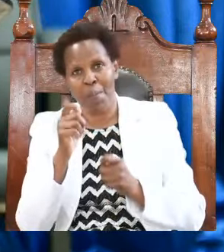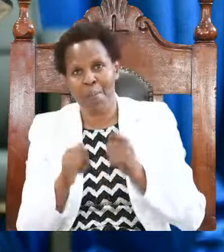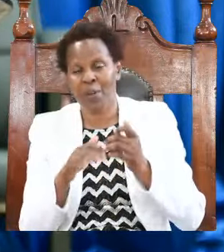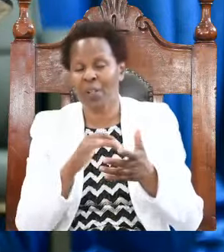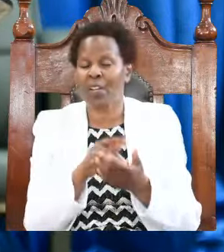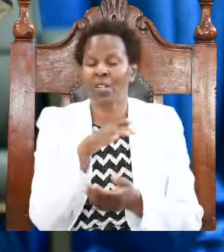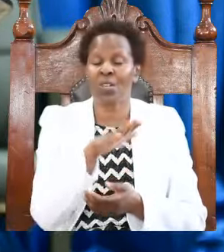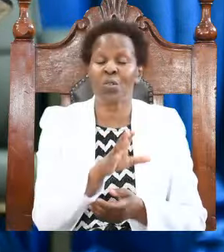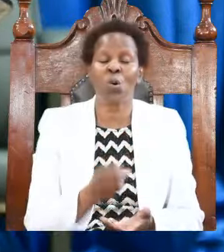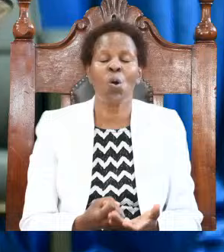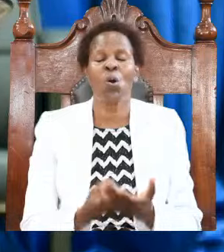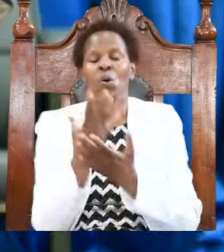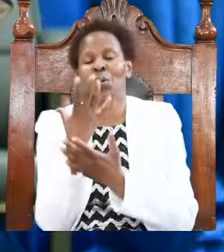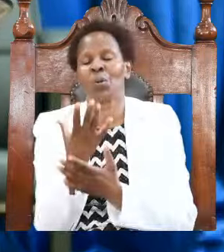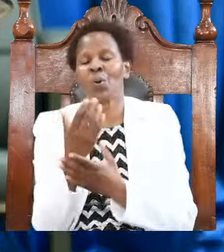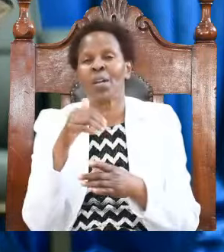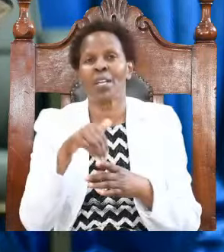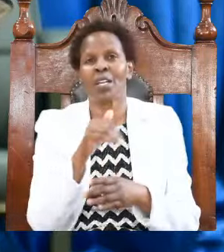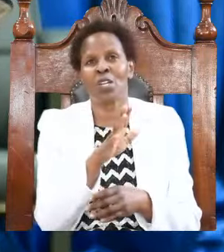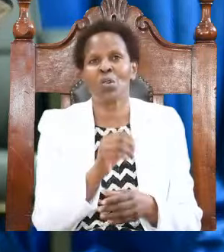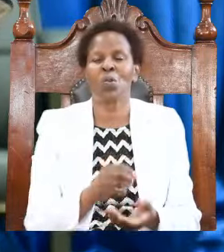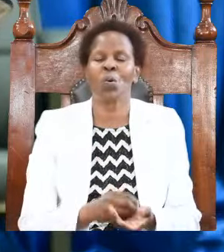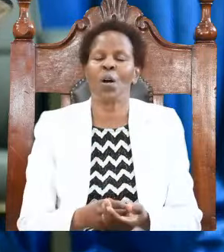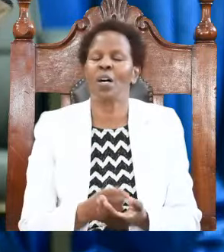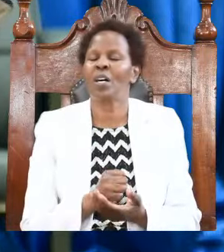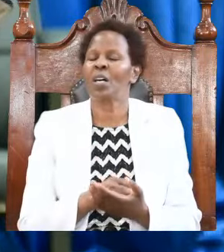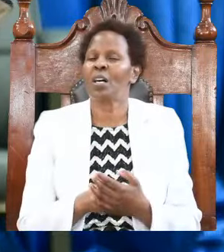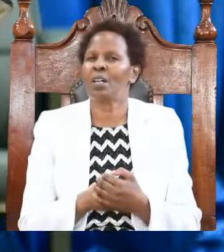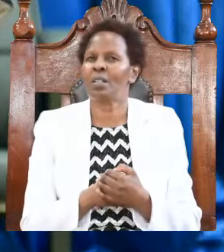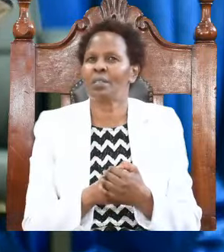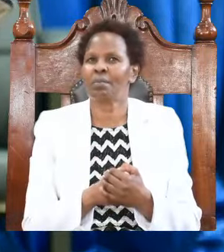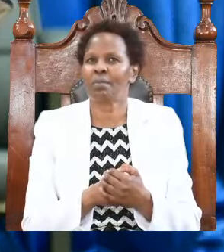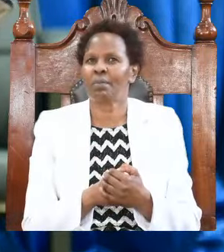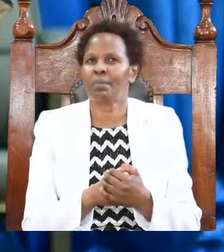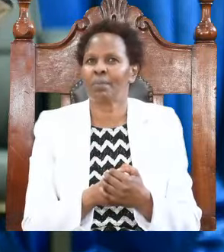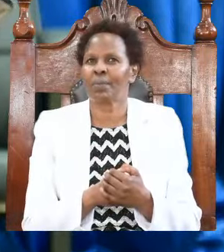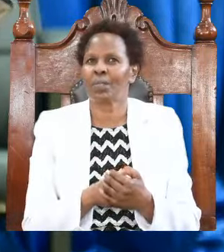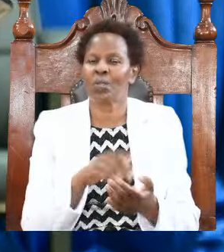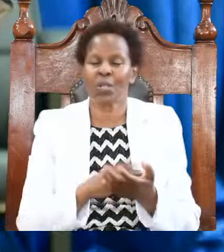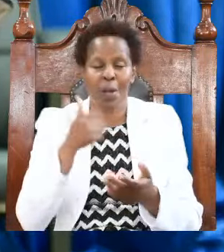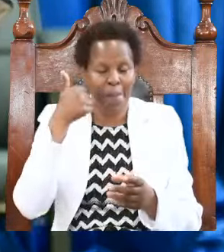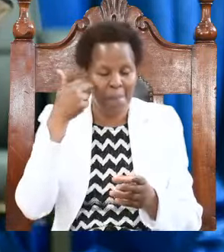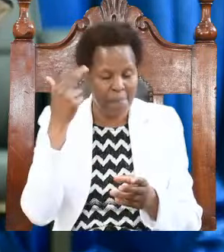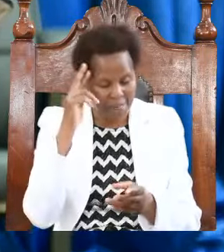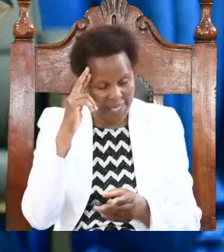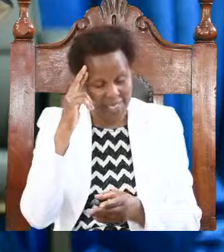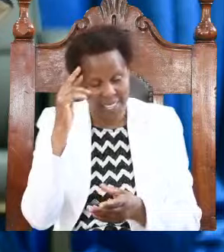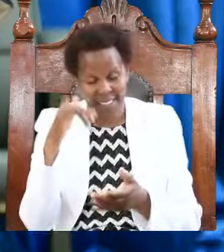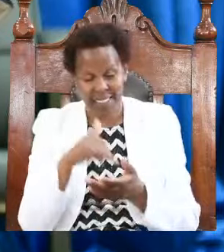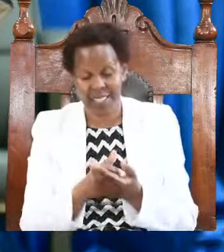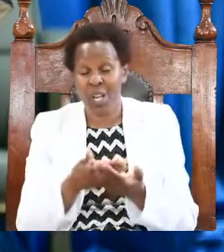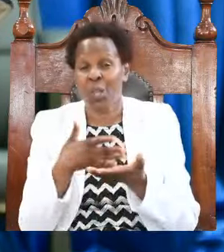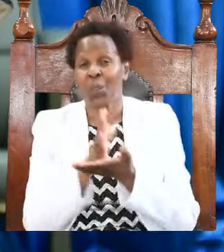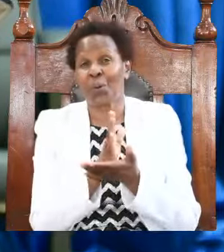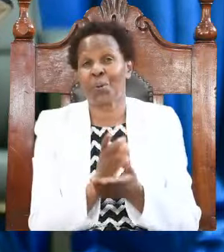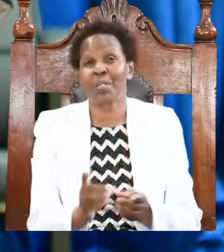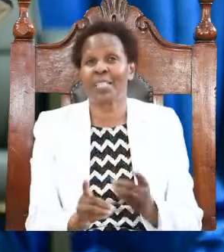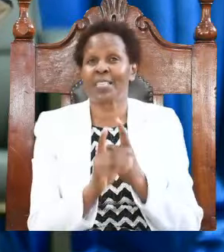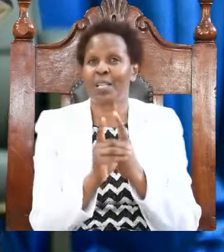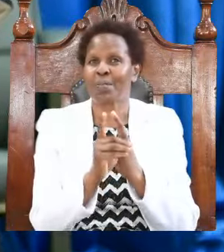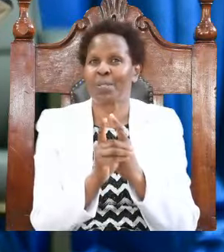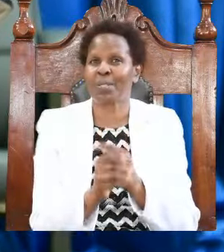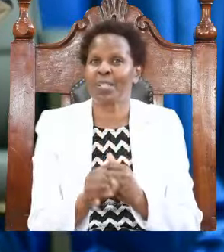may grow up in your salvation. In other words, we are reminded that true discipleship is what